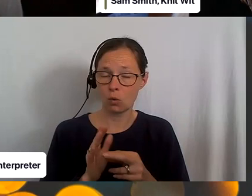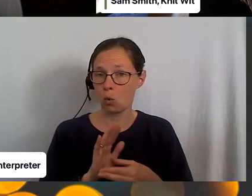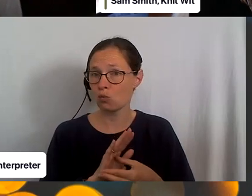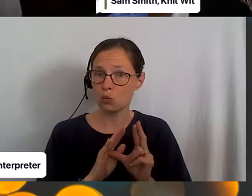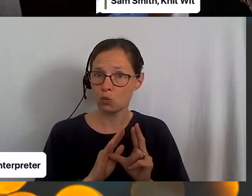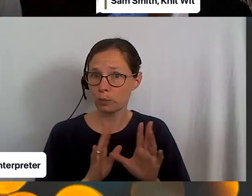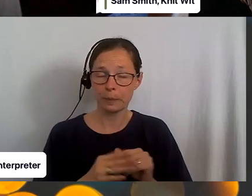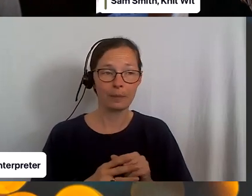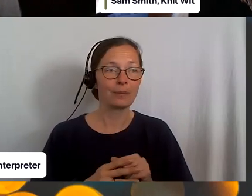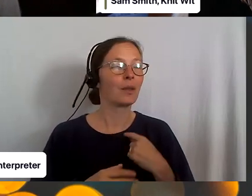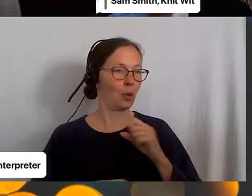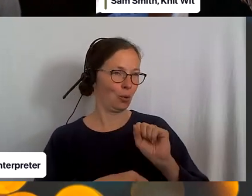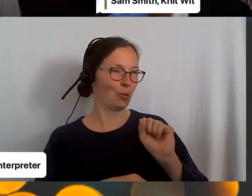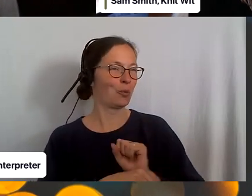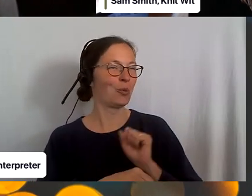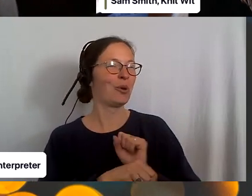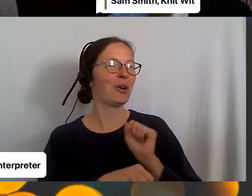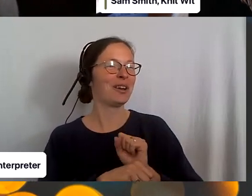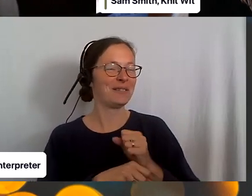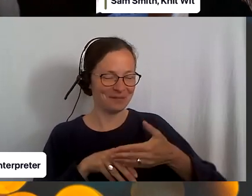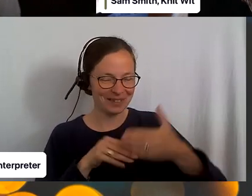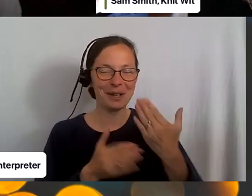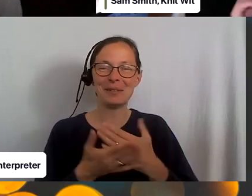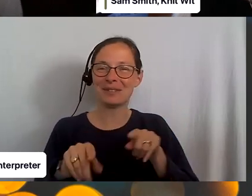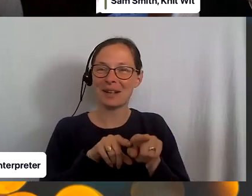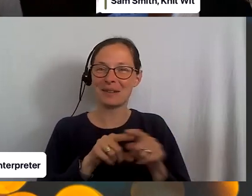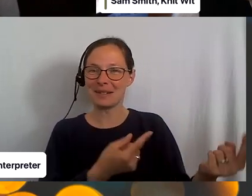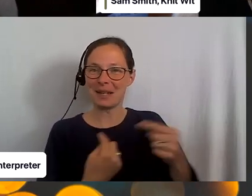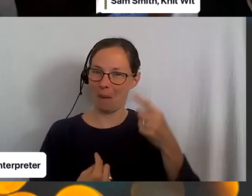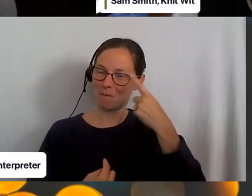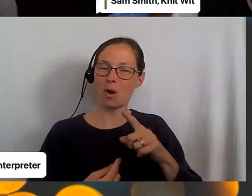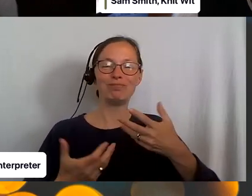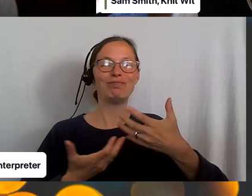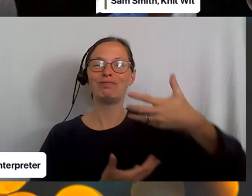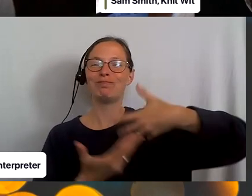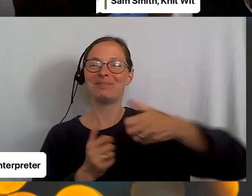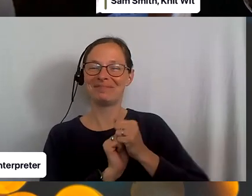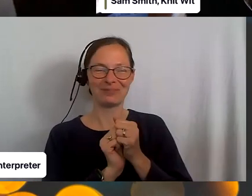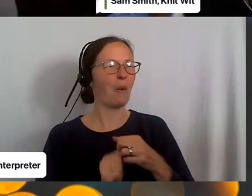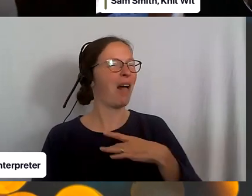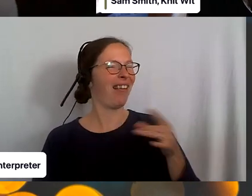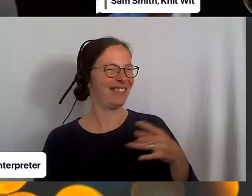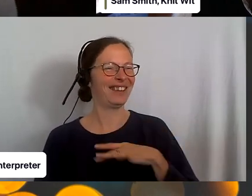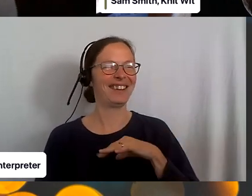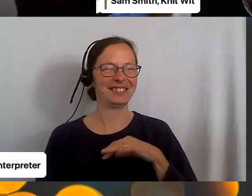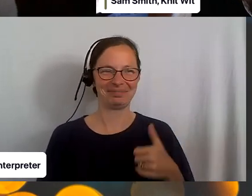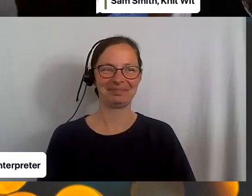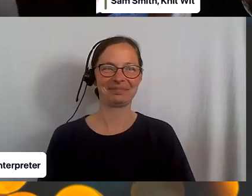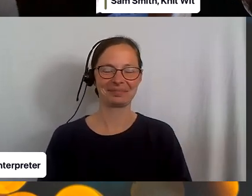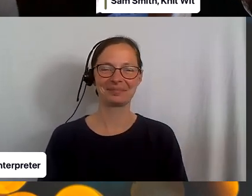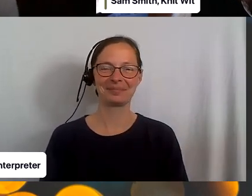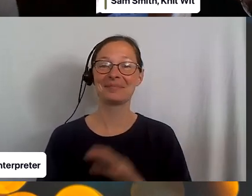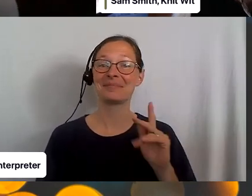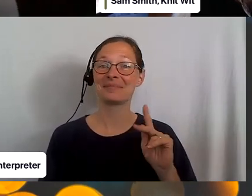on a pair of socks and came here for the company. Yes, good call, Jennifer. Good call. Excellent.